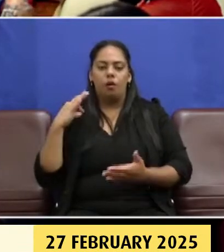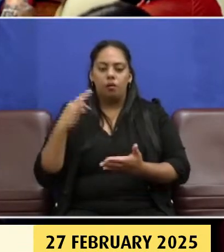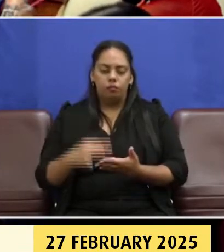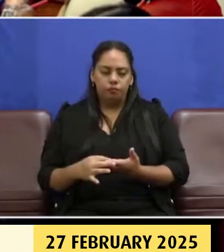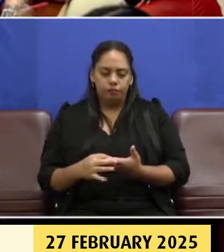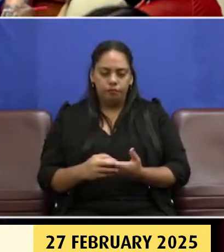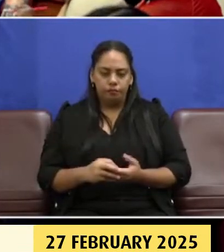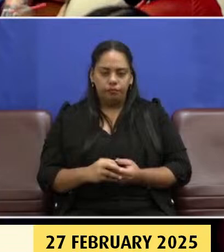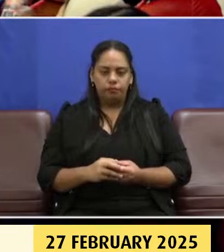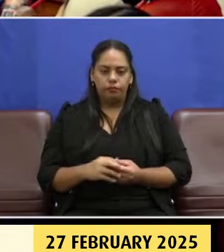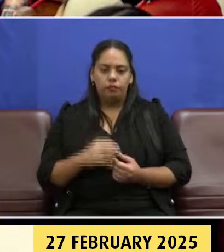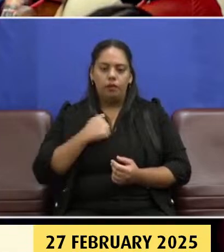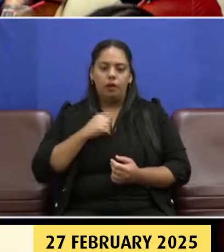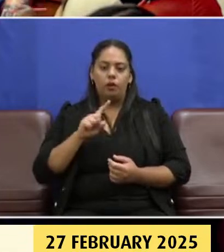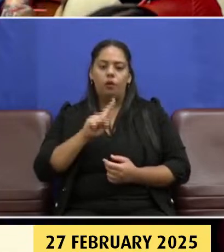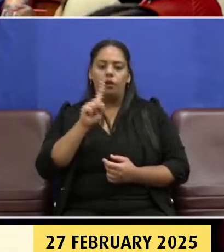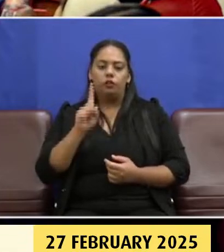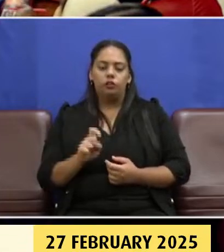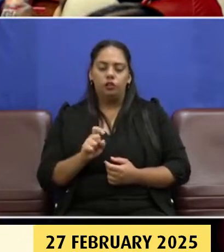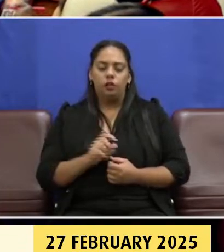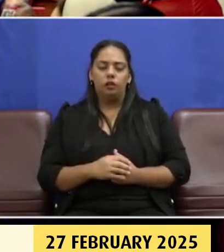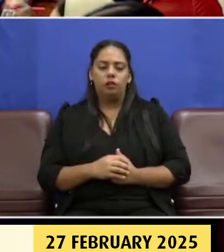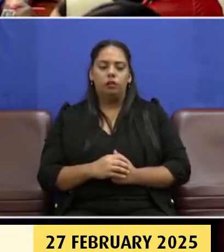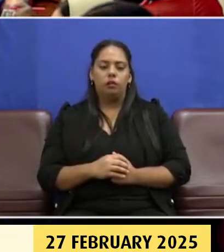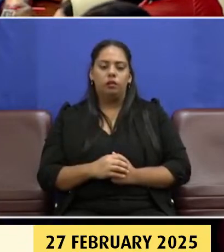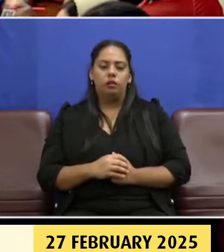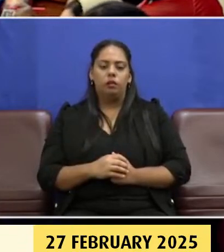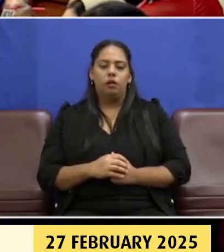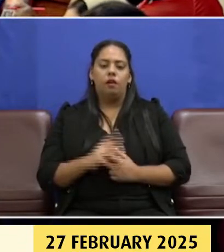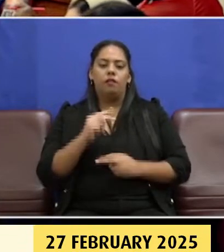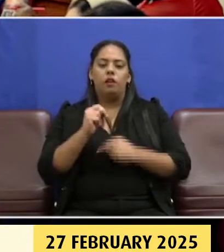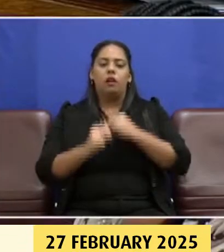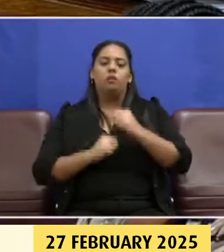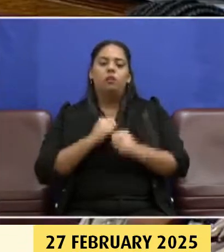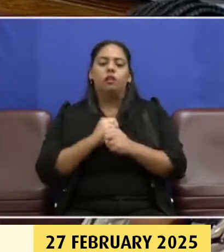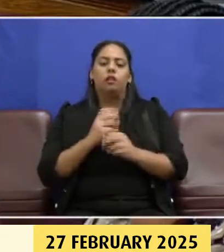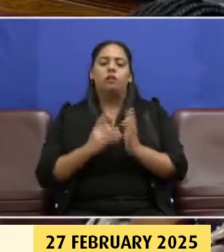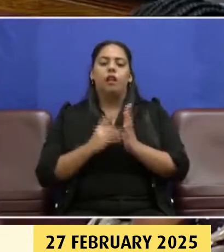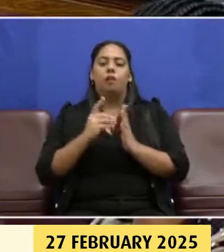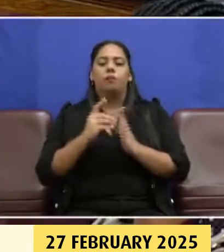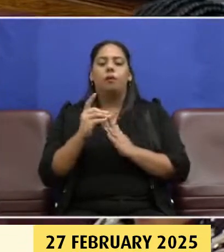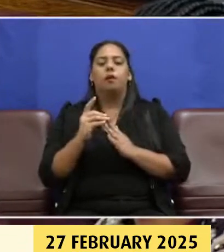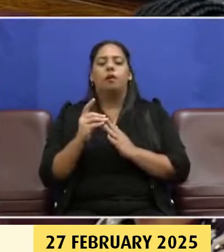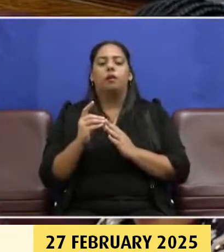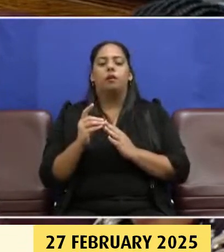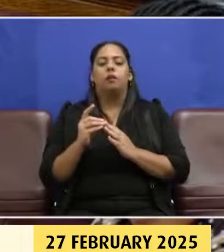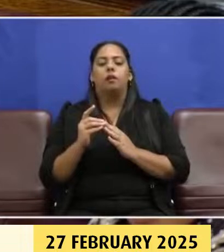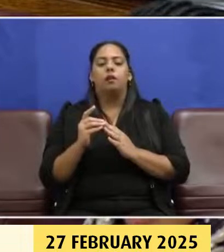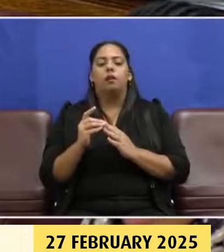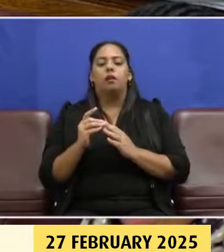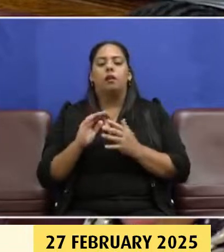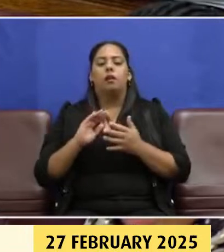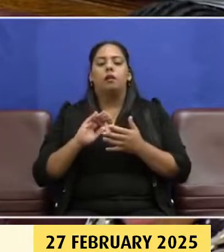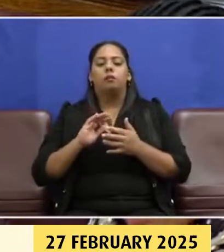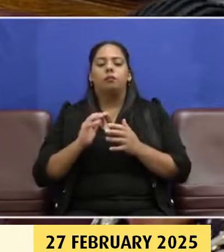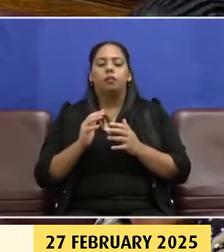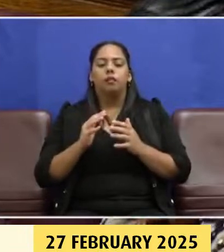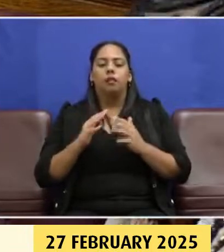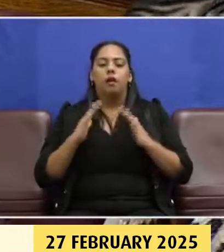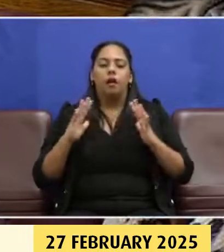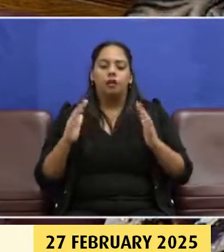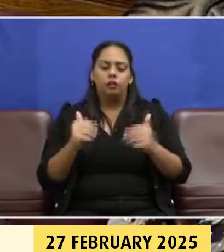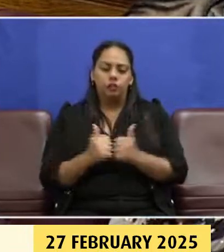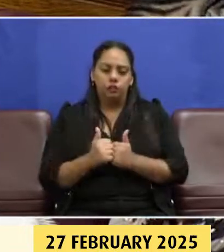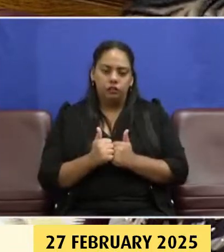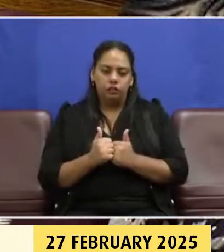Mine is a question pertaining the National Youth Development Agency Act that was established as an Act